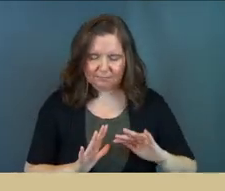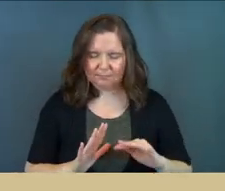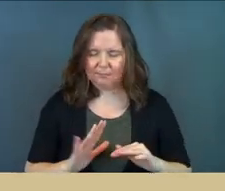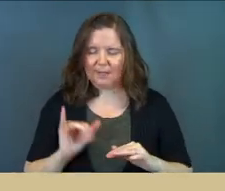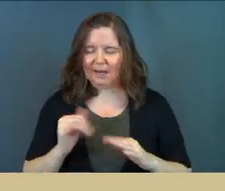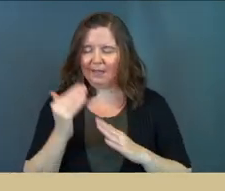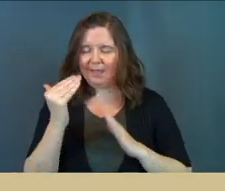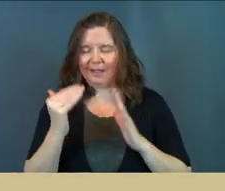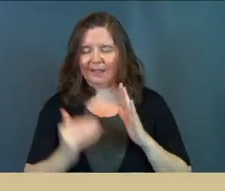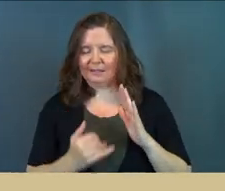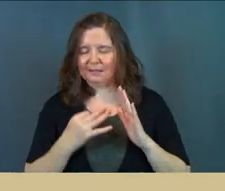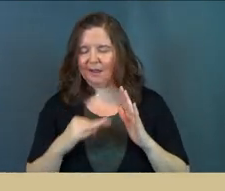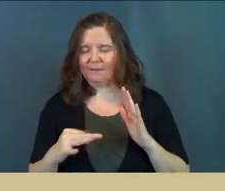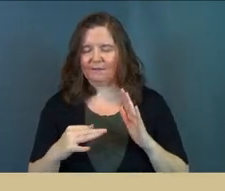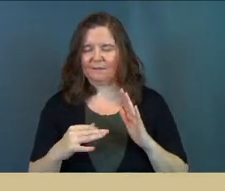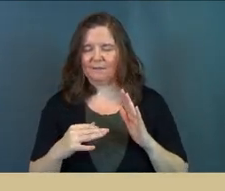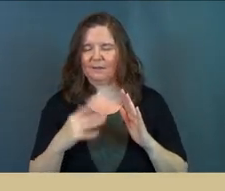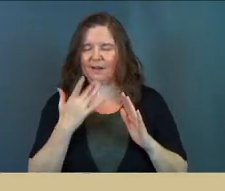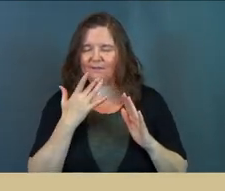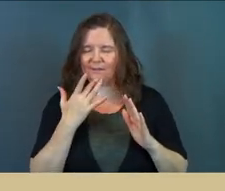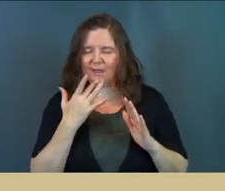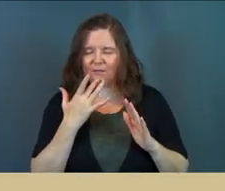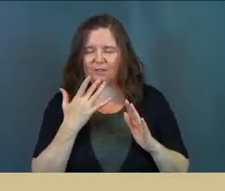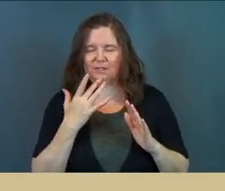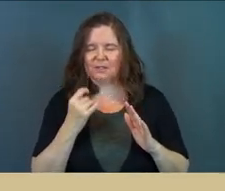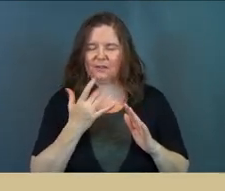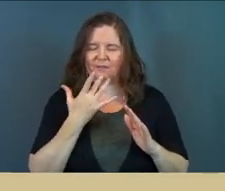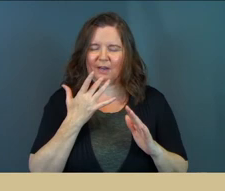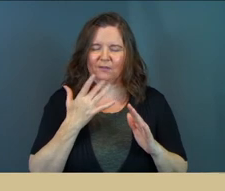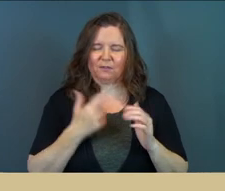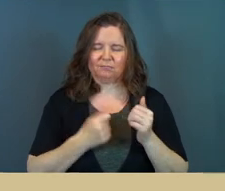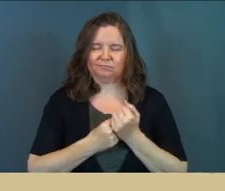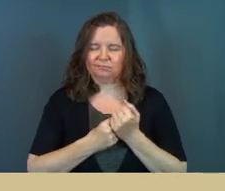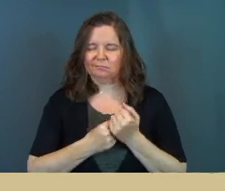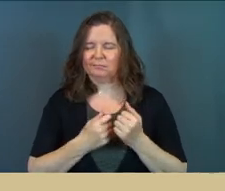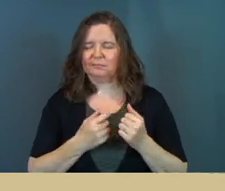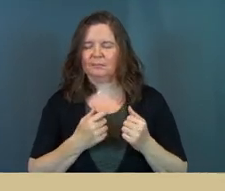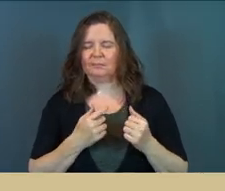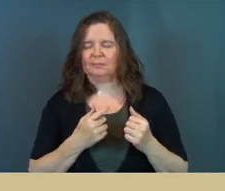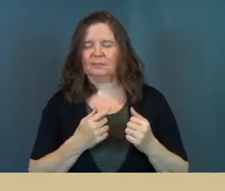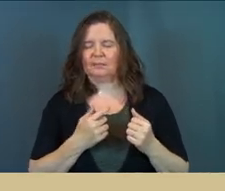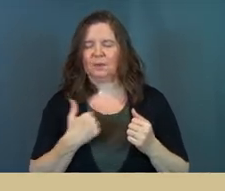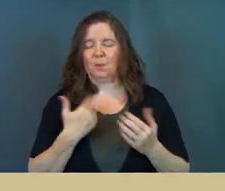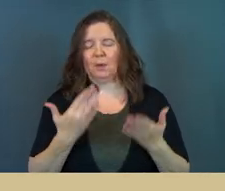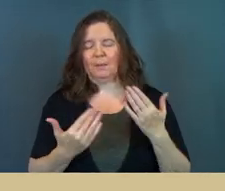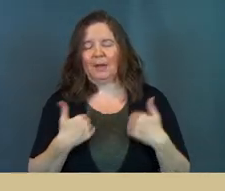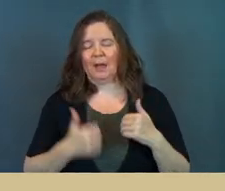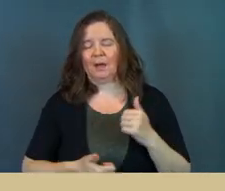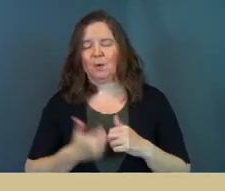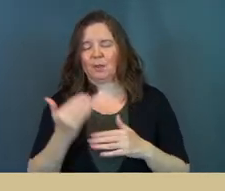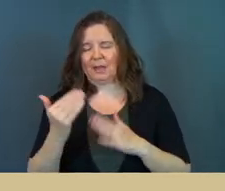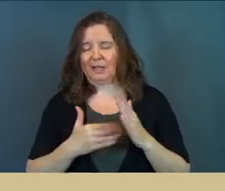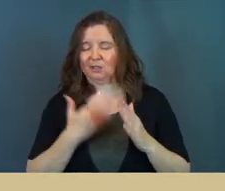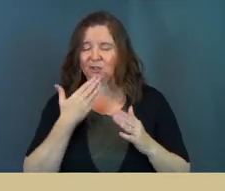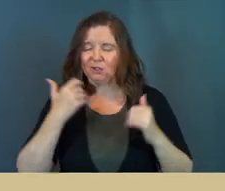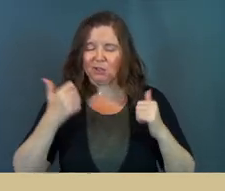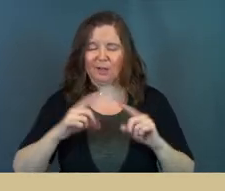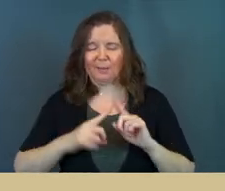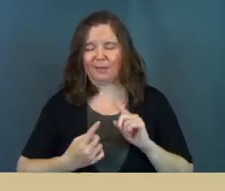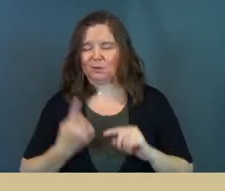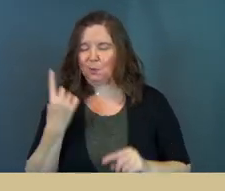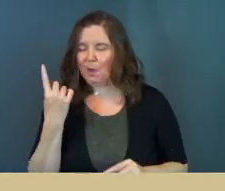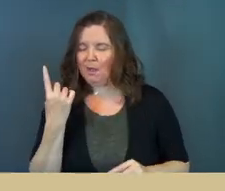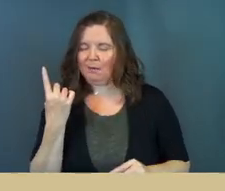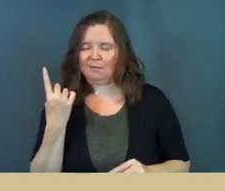And even in that list of favorites and favoritism, we may have most of that list good, but there's